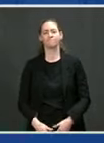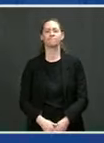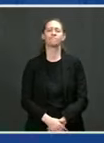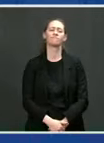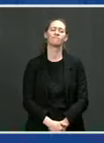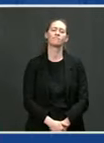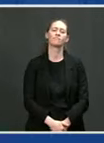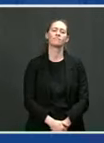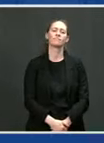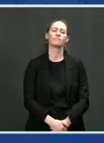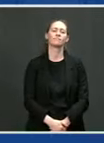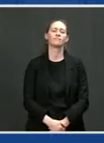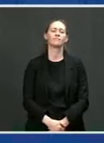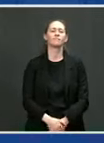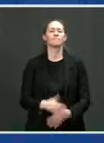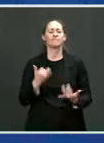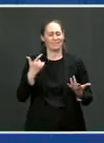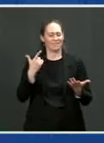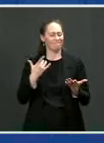feeling